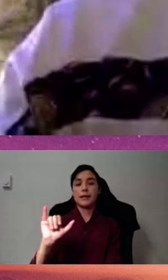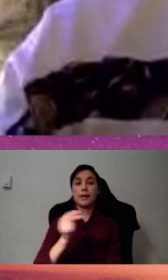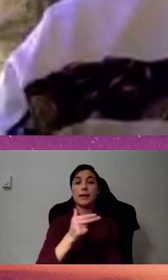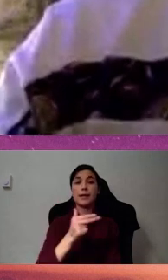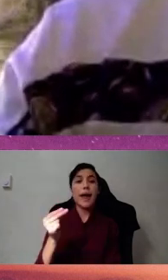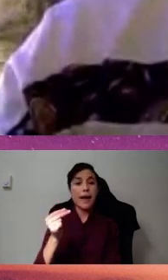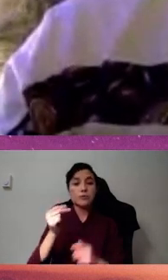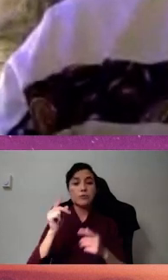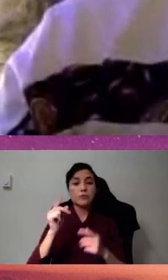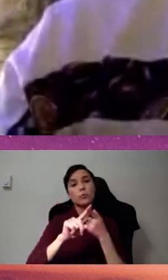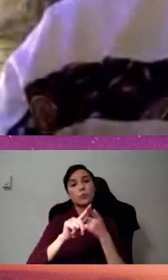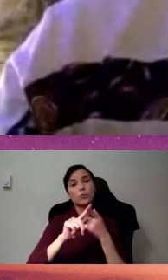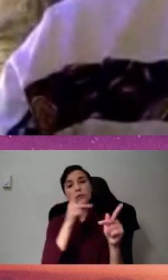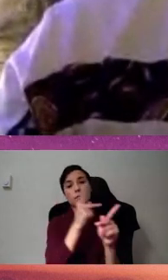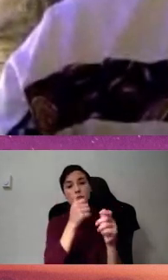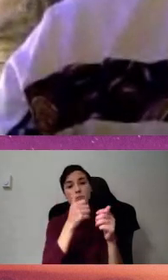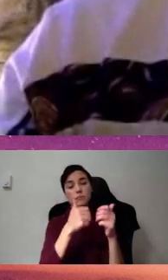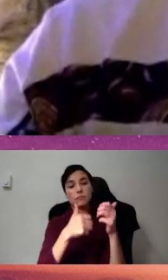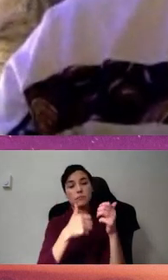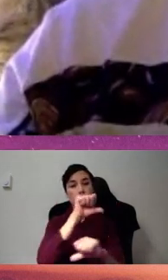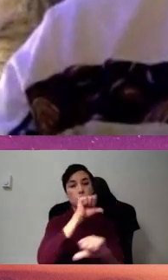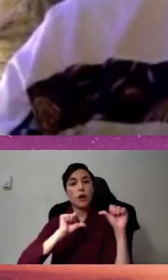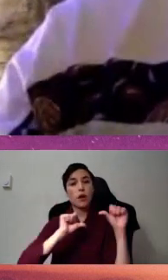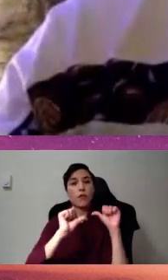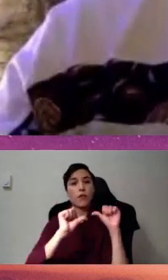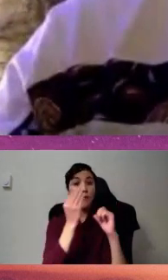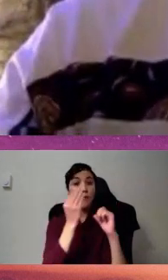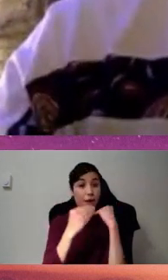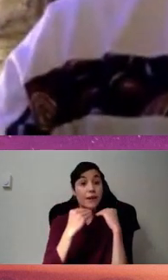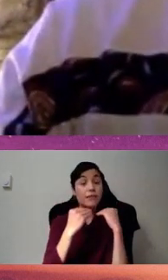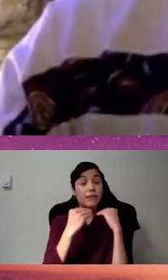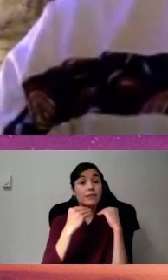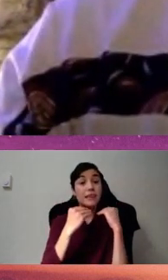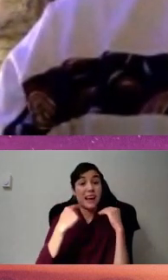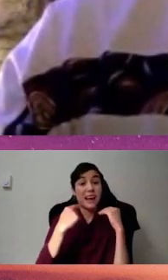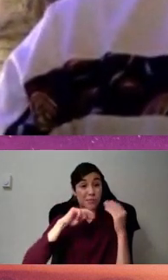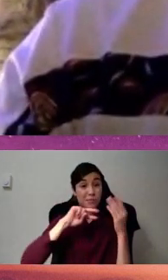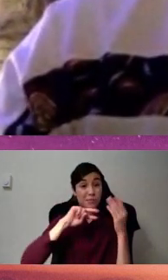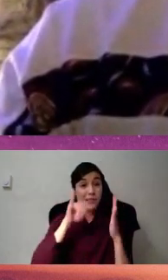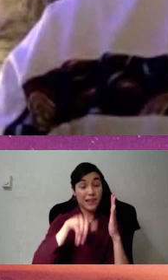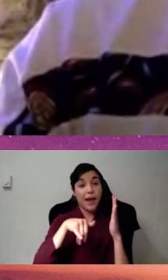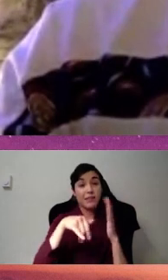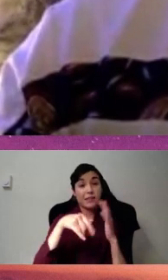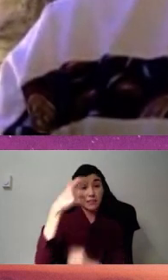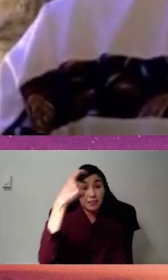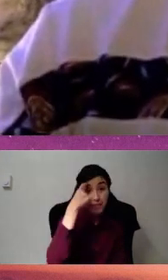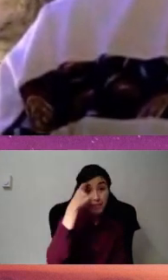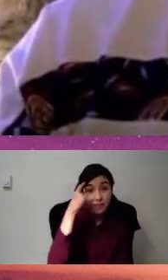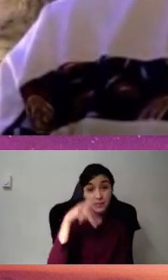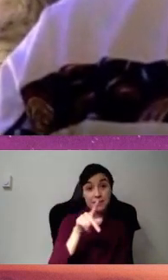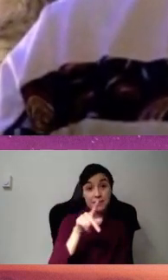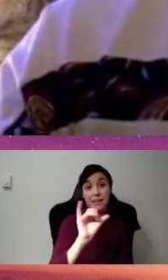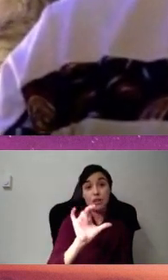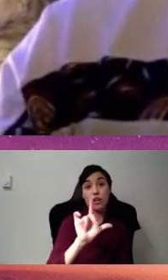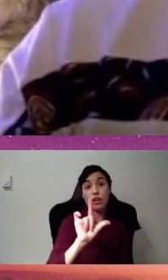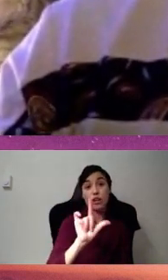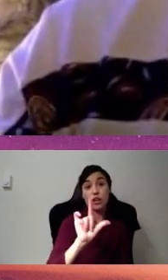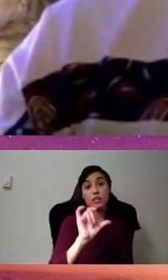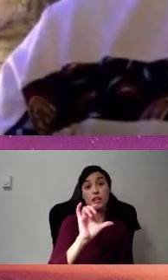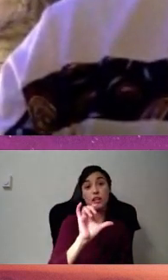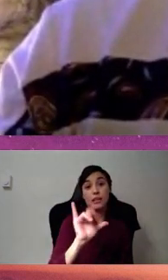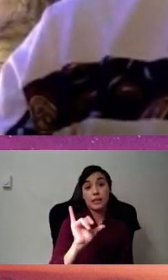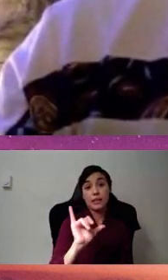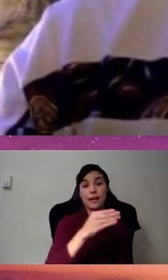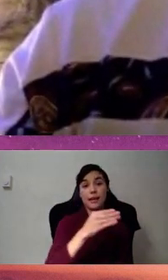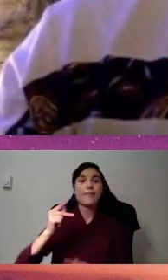spiritually, psychologically, and physically. And I ended up taking that work on into the future,